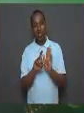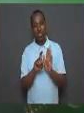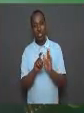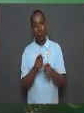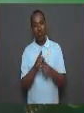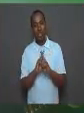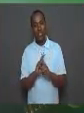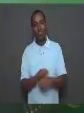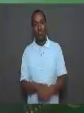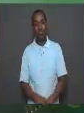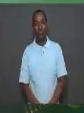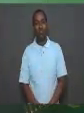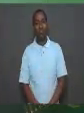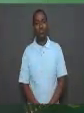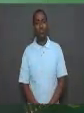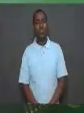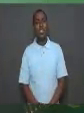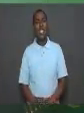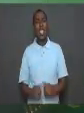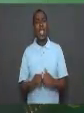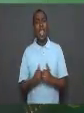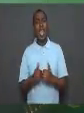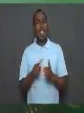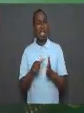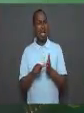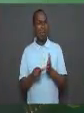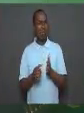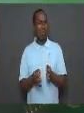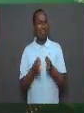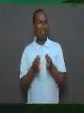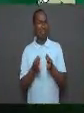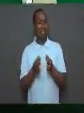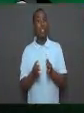How is amoebic dysentery transmitted?